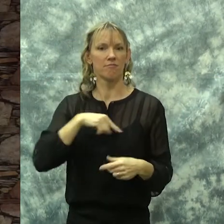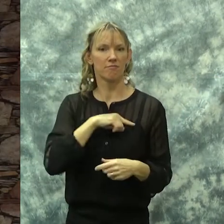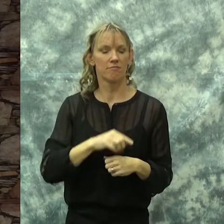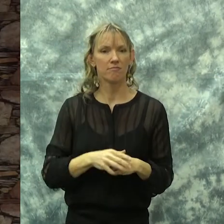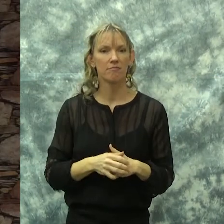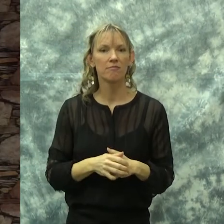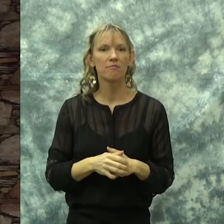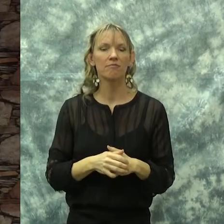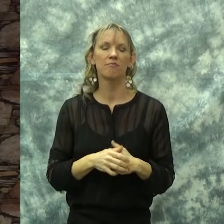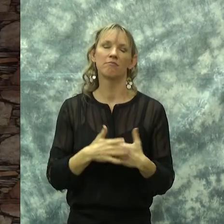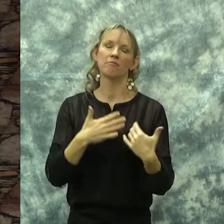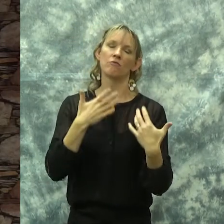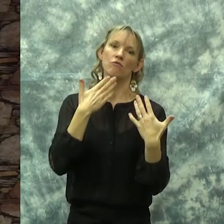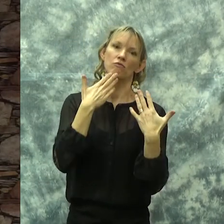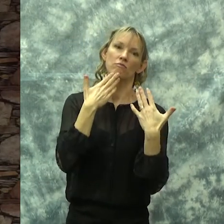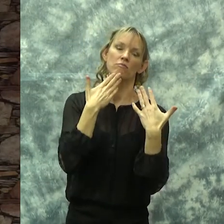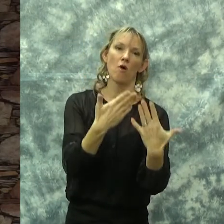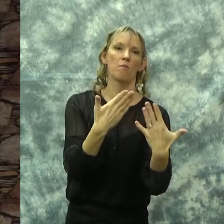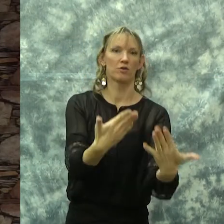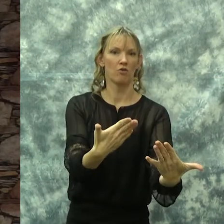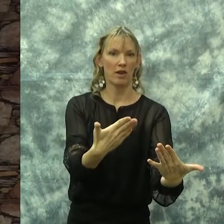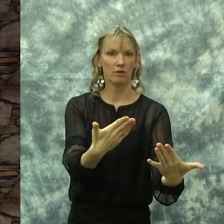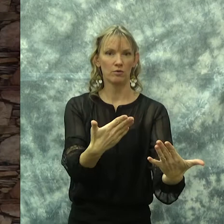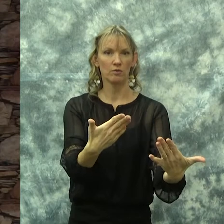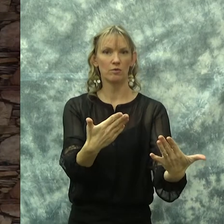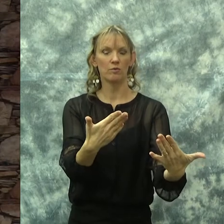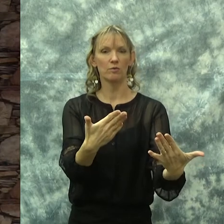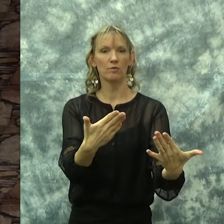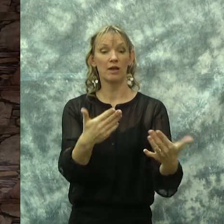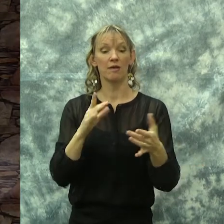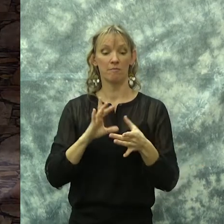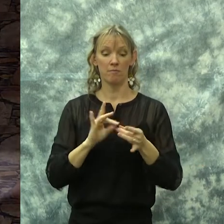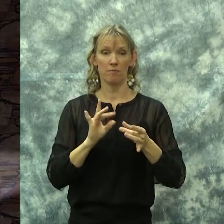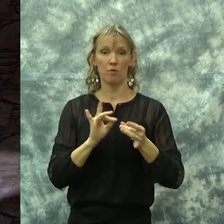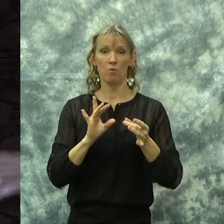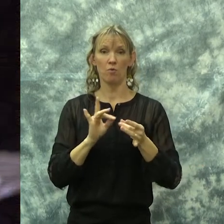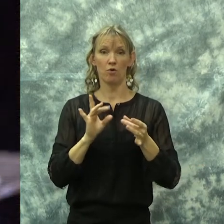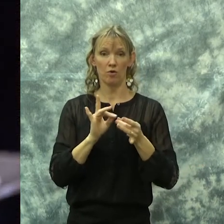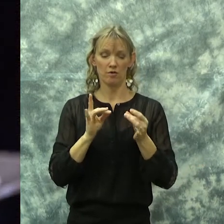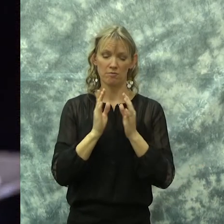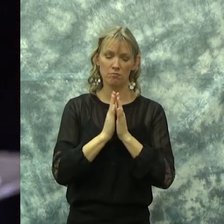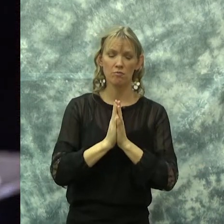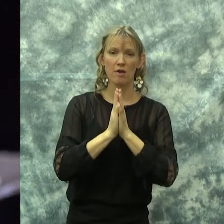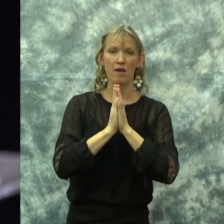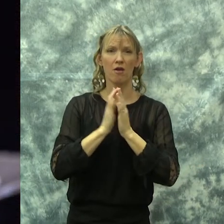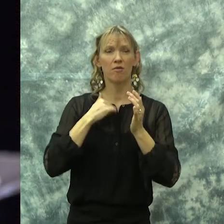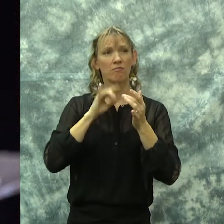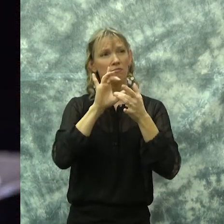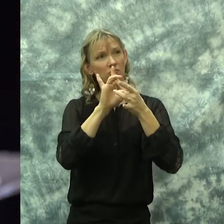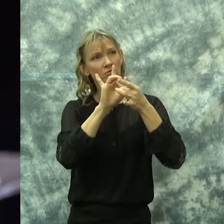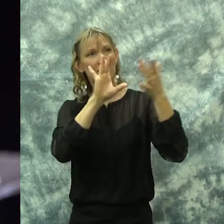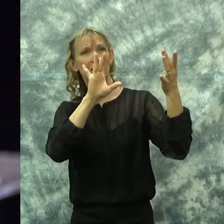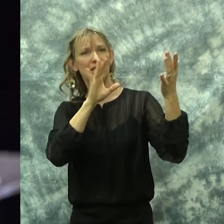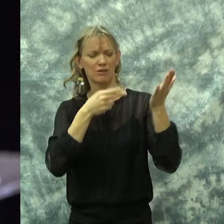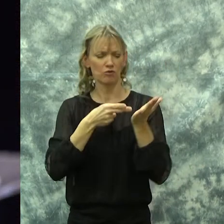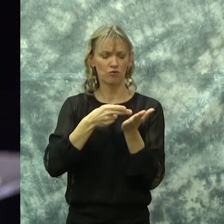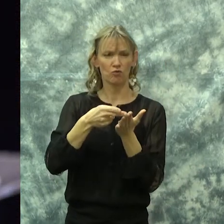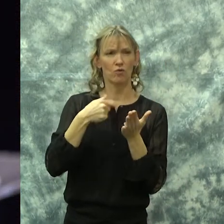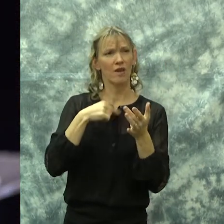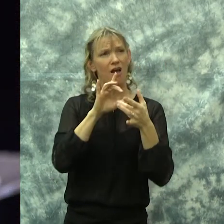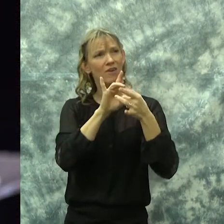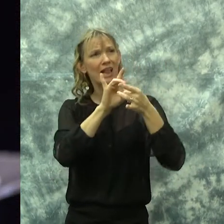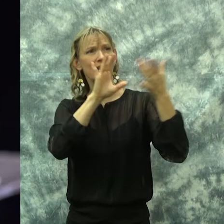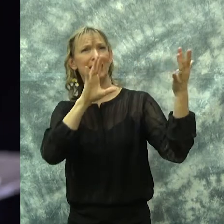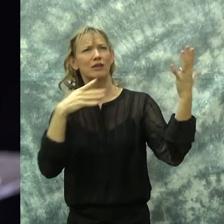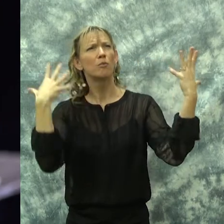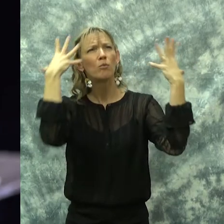And so it's with great gratitude that I release these words, this prayer, this truth, into